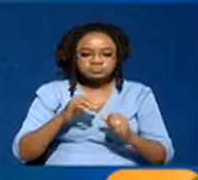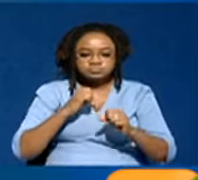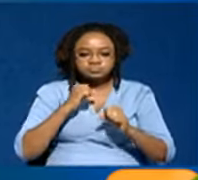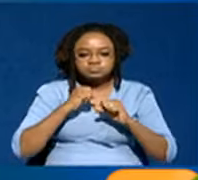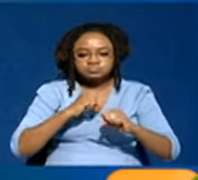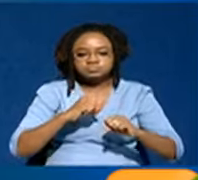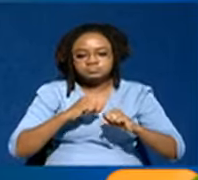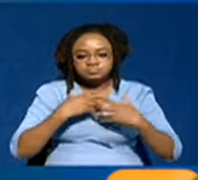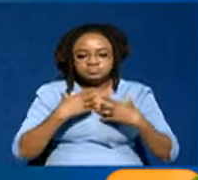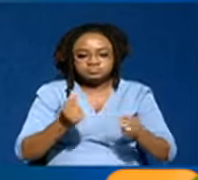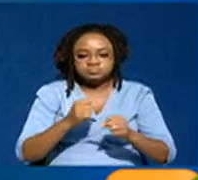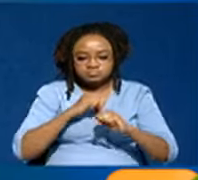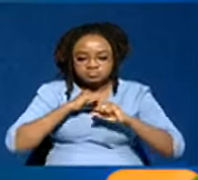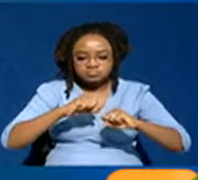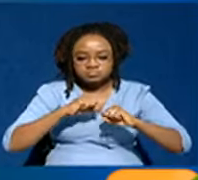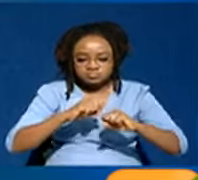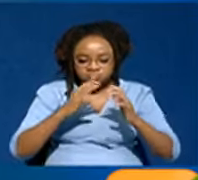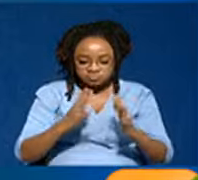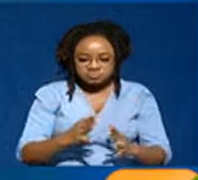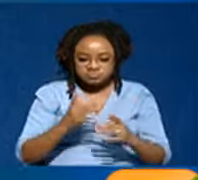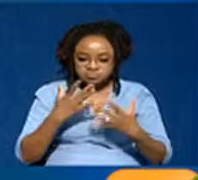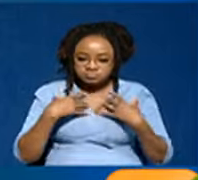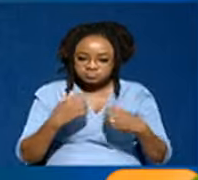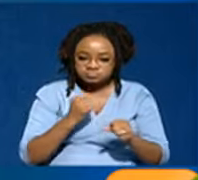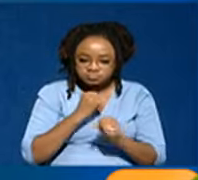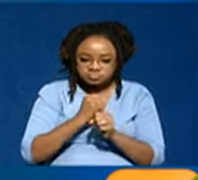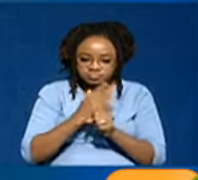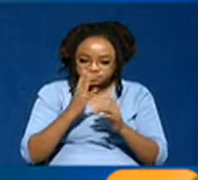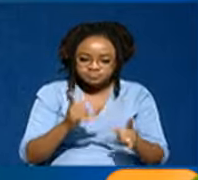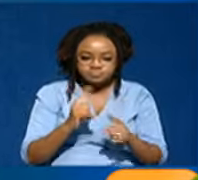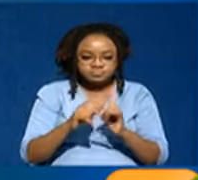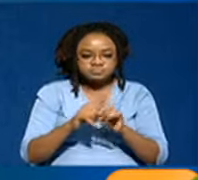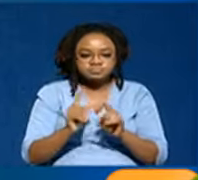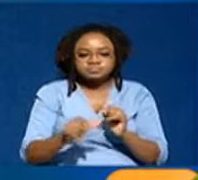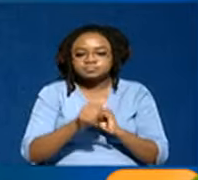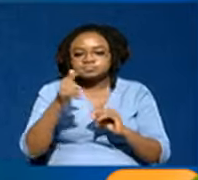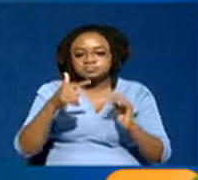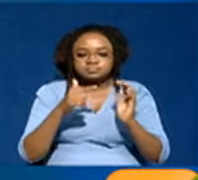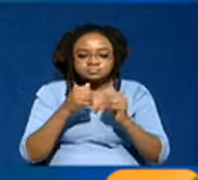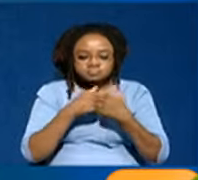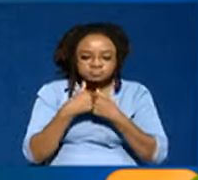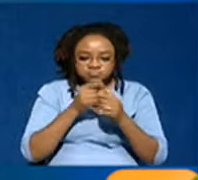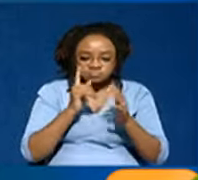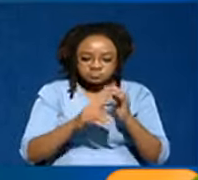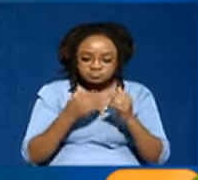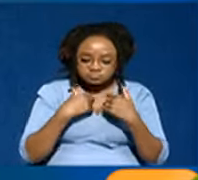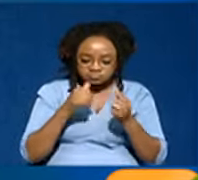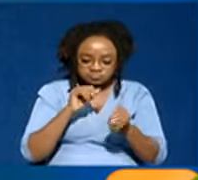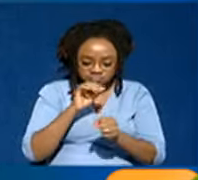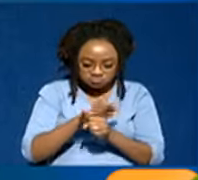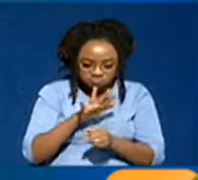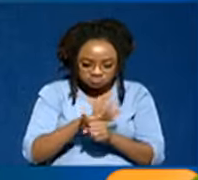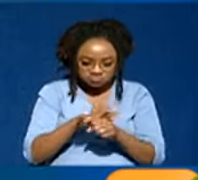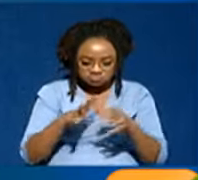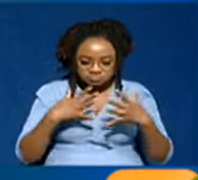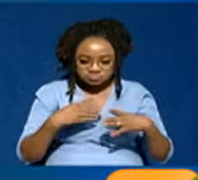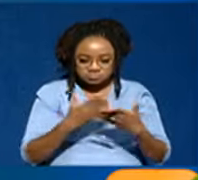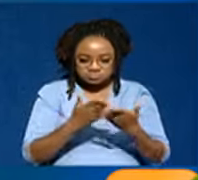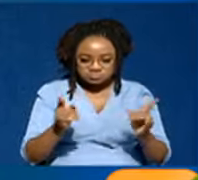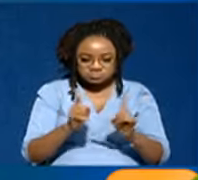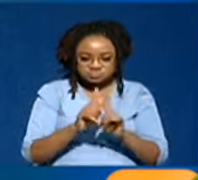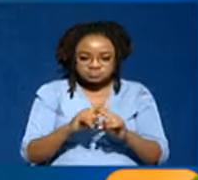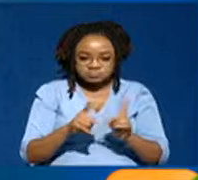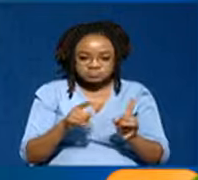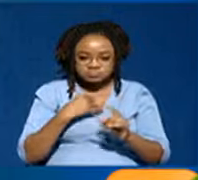gap, we are also now facing another challenge of there are so many and we have to take them all in. So in July last year, we actually